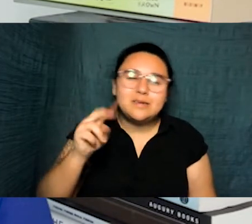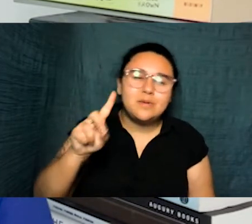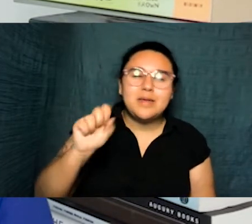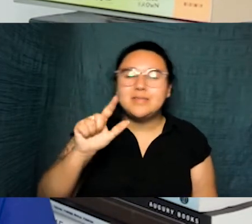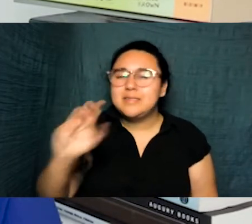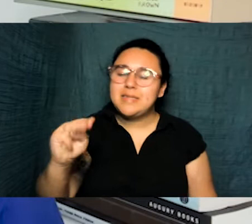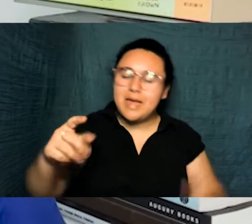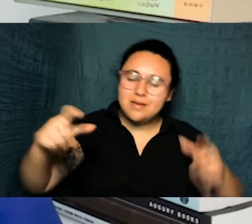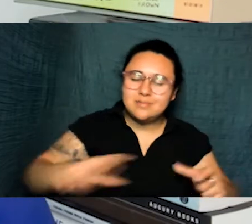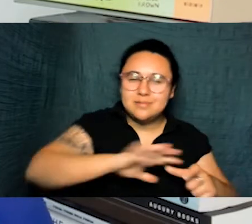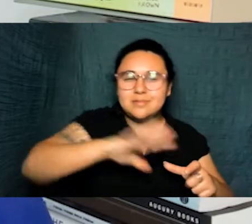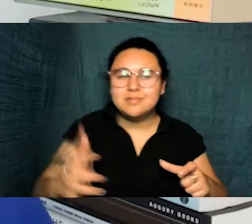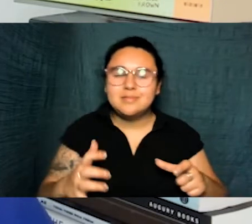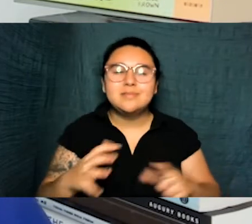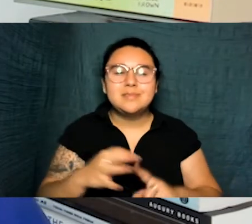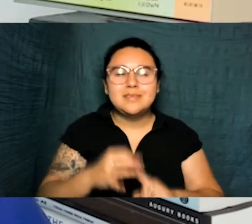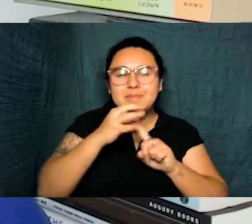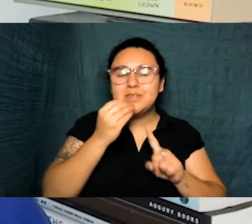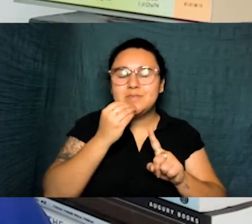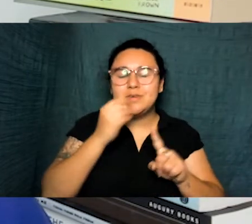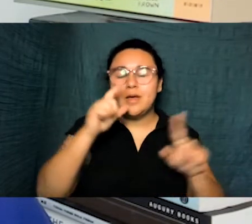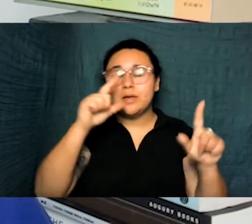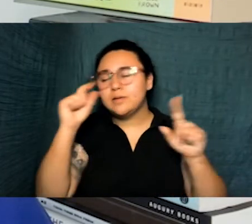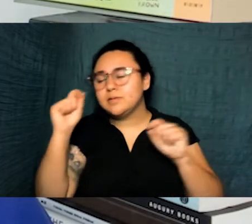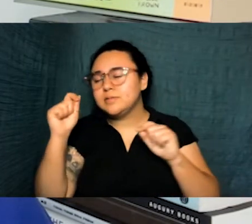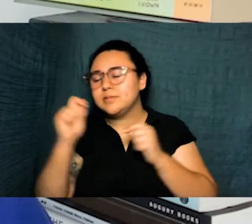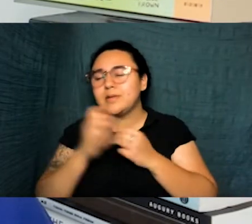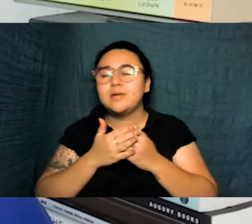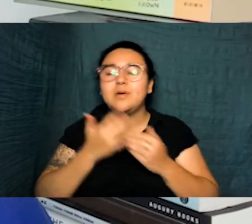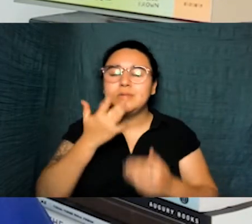my eyes, I can almost taste it.